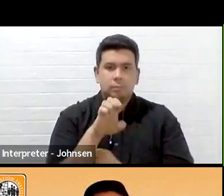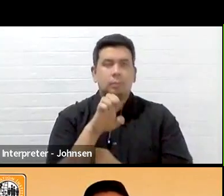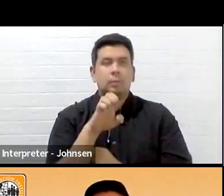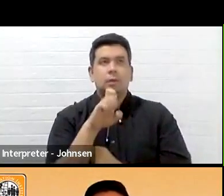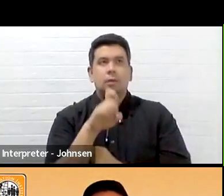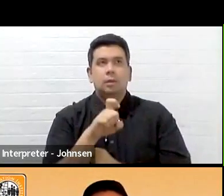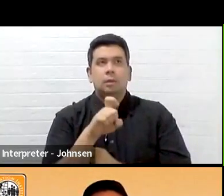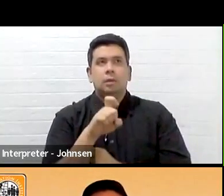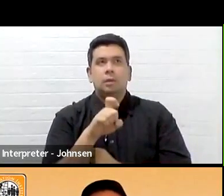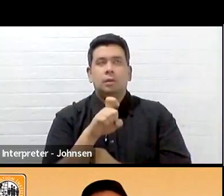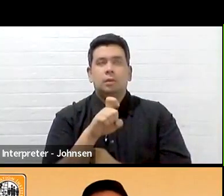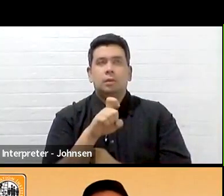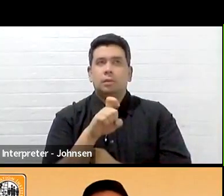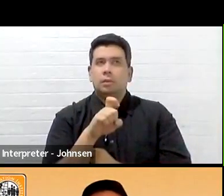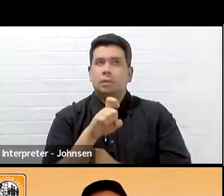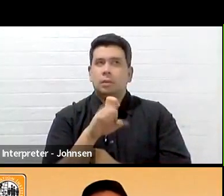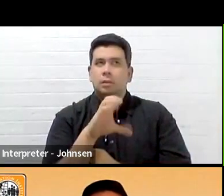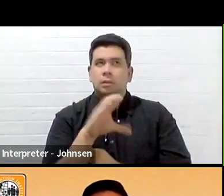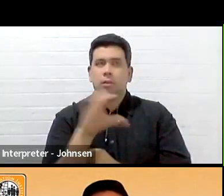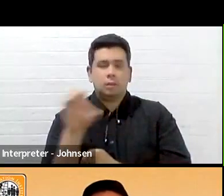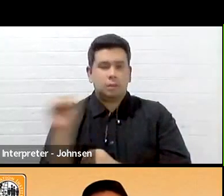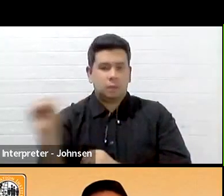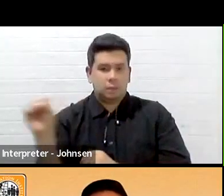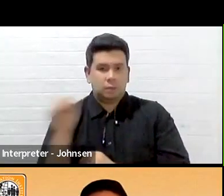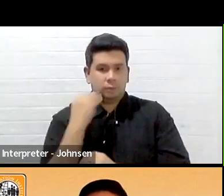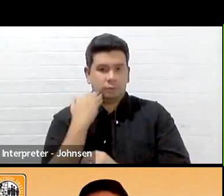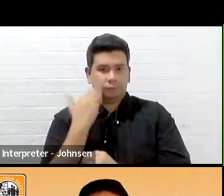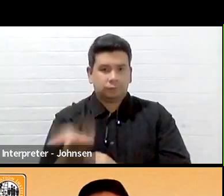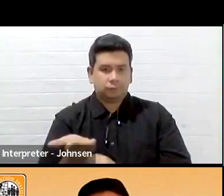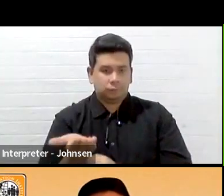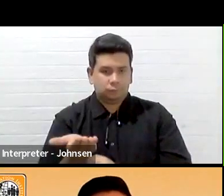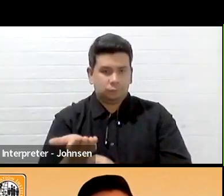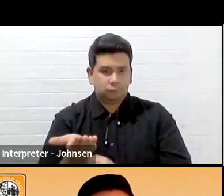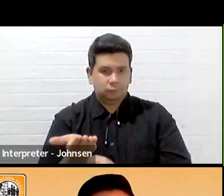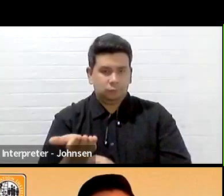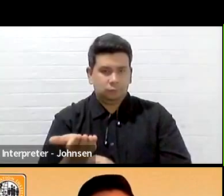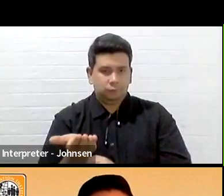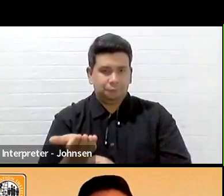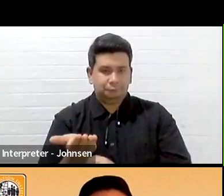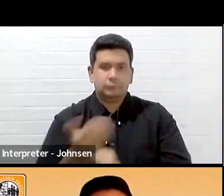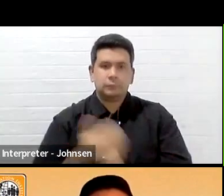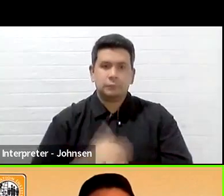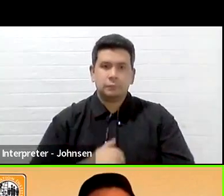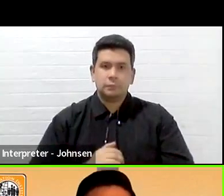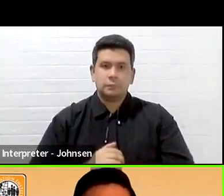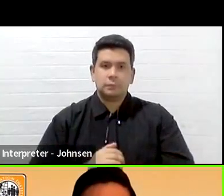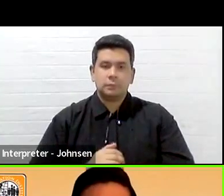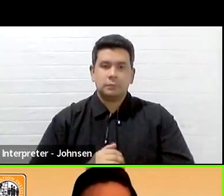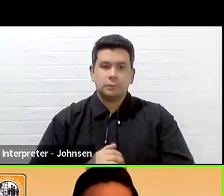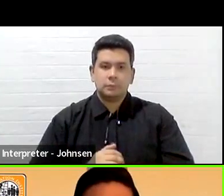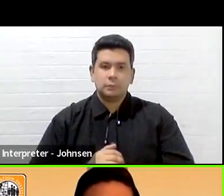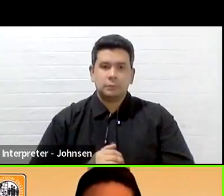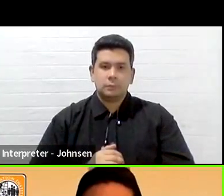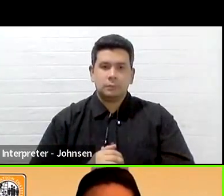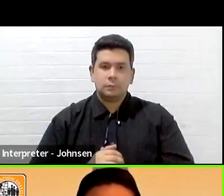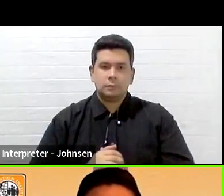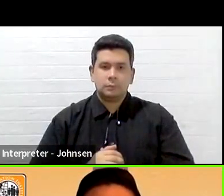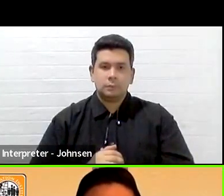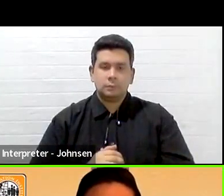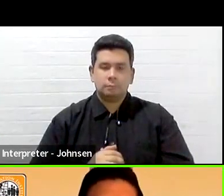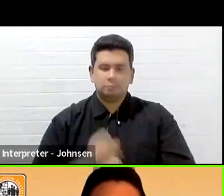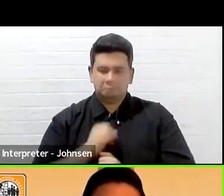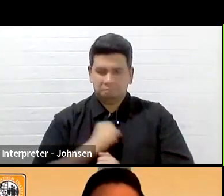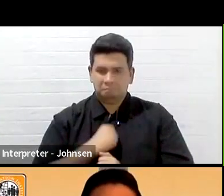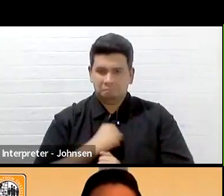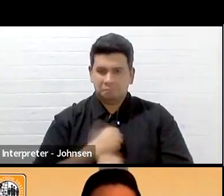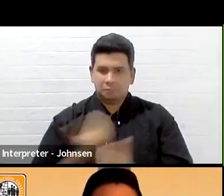that? And how does it differ with COVID-related deaths? I'm sorry, Ma'am Elma. Can you repeat the question?